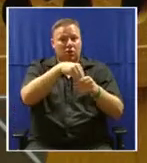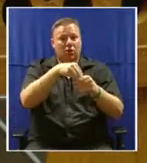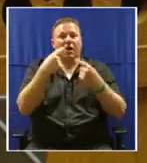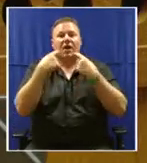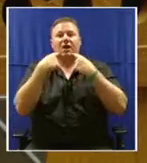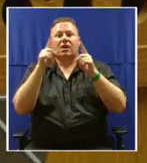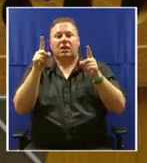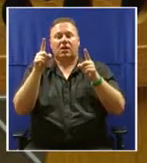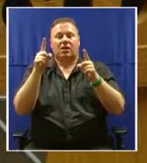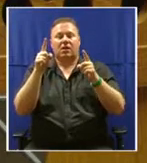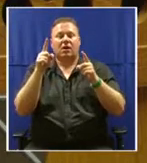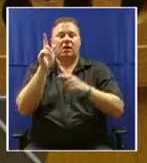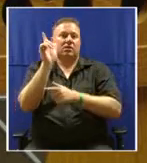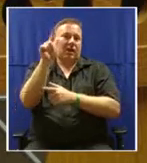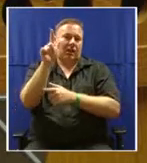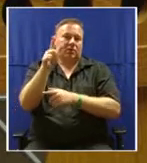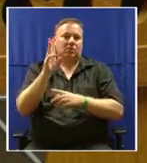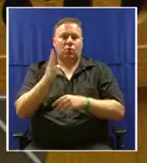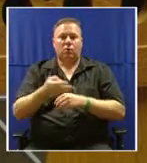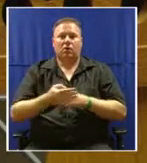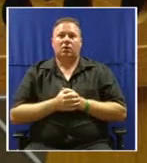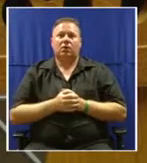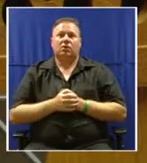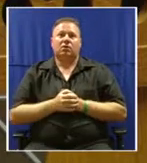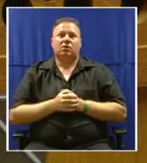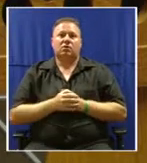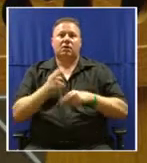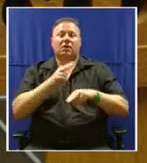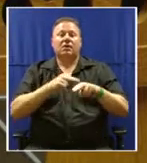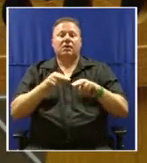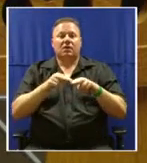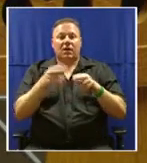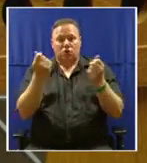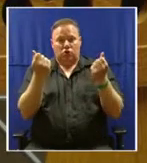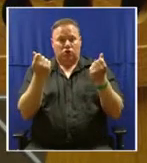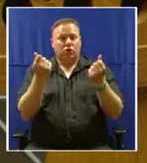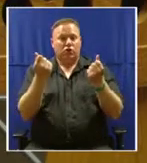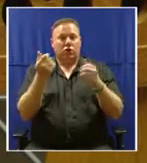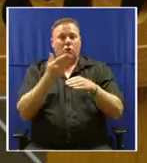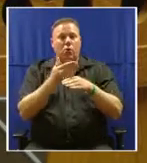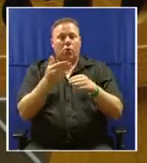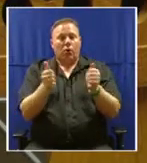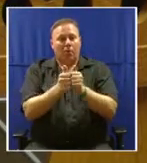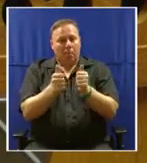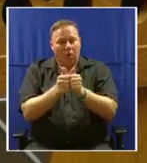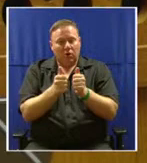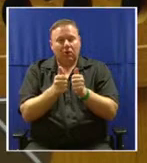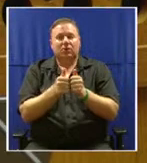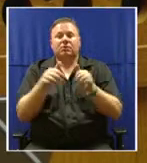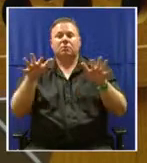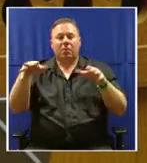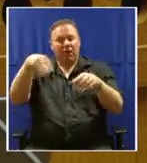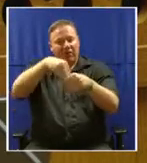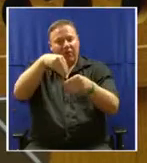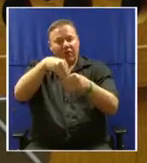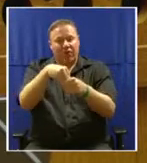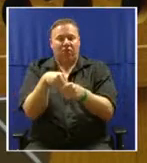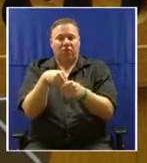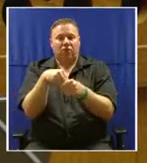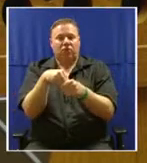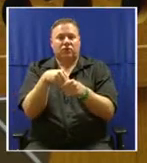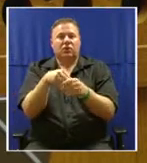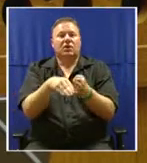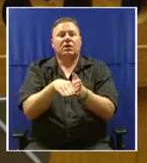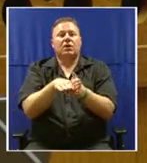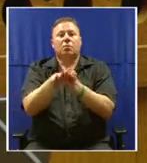partners at NEDLAC. The National Treasury will work with its partners and stakeholders on